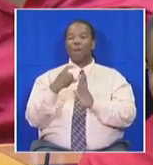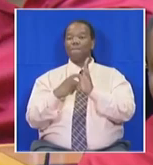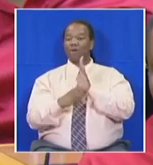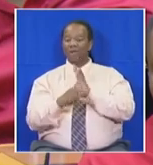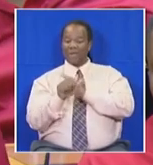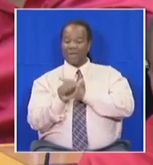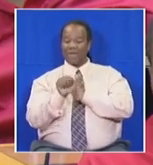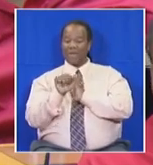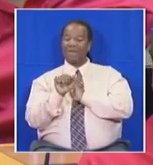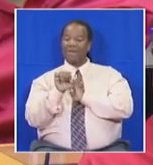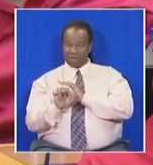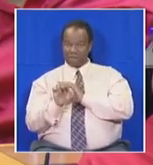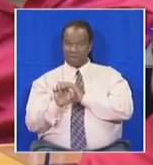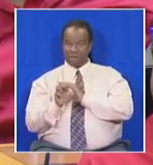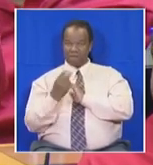B.